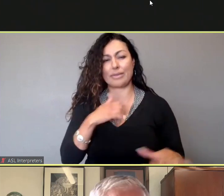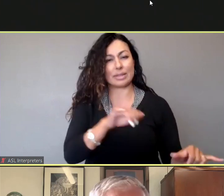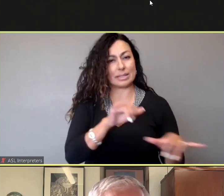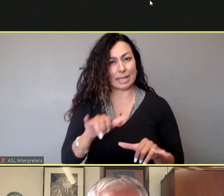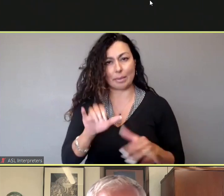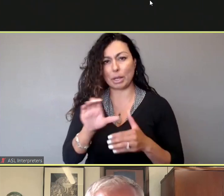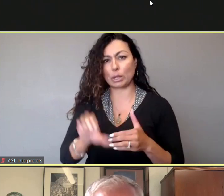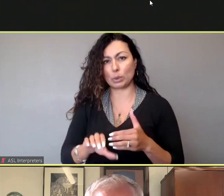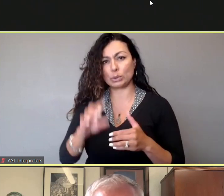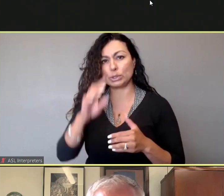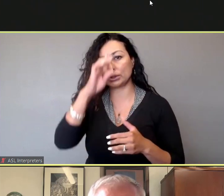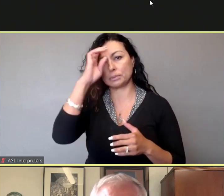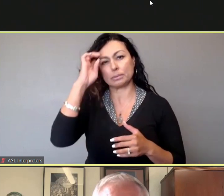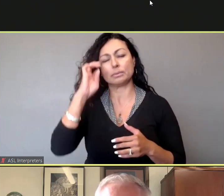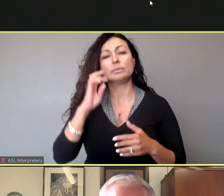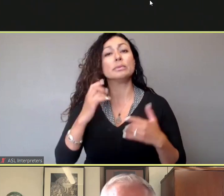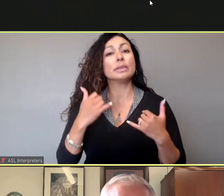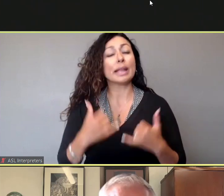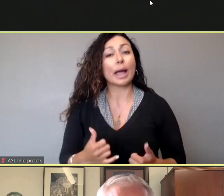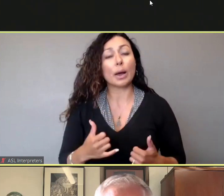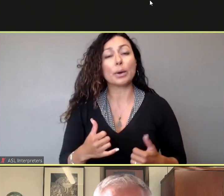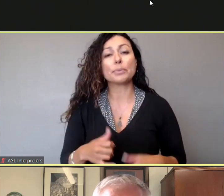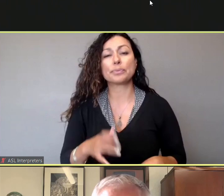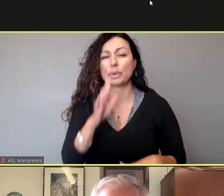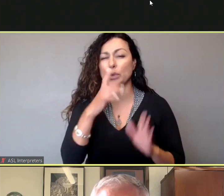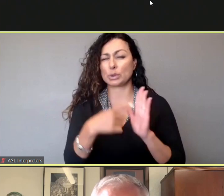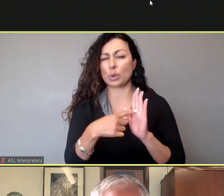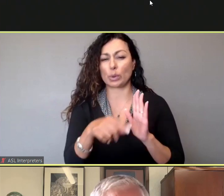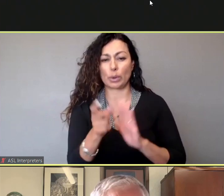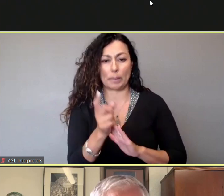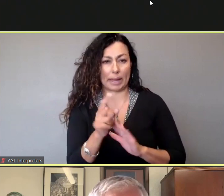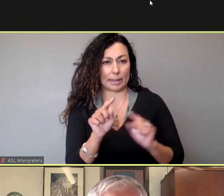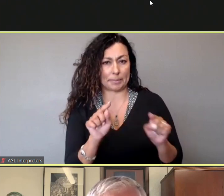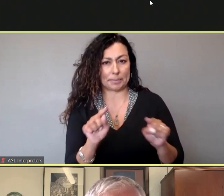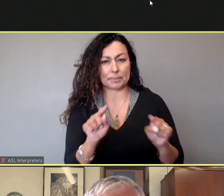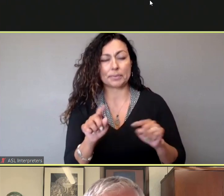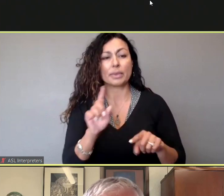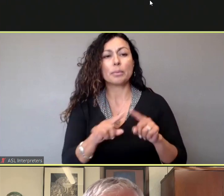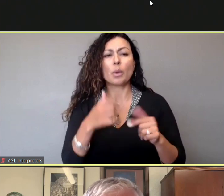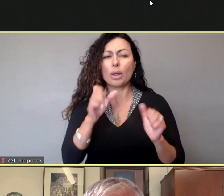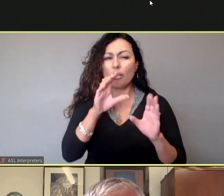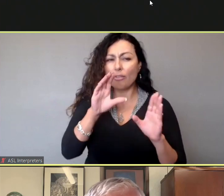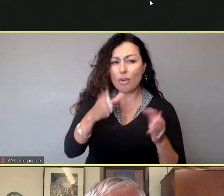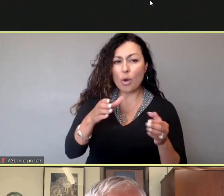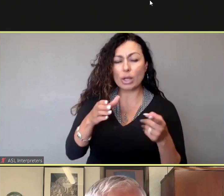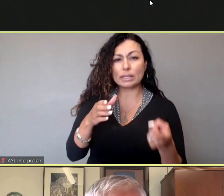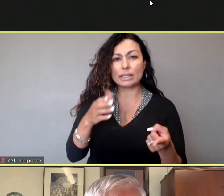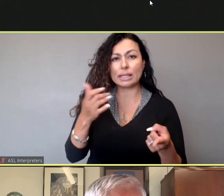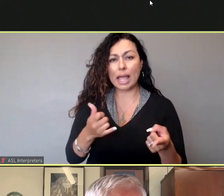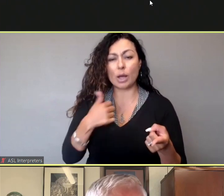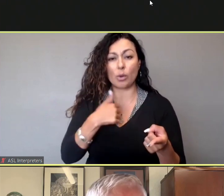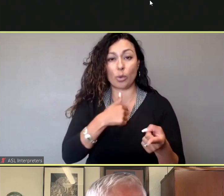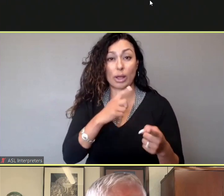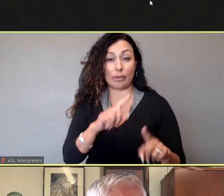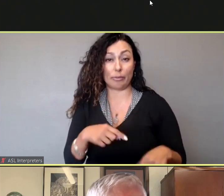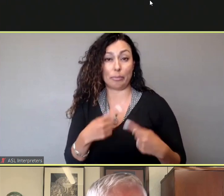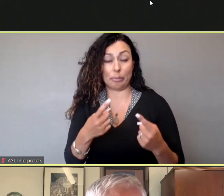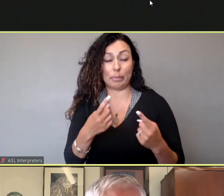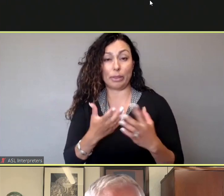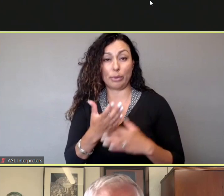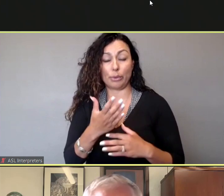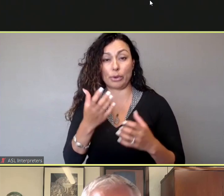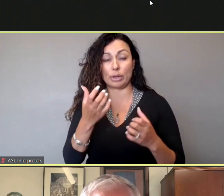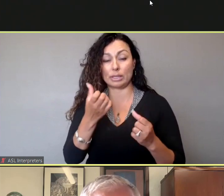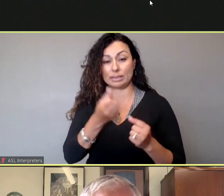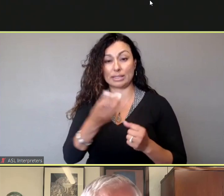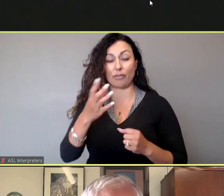did. And so now, and I'll show you in a minute what it looks like, but I wanted to focus on the fact that, you know, we've been through a number of peaks.